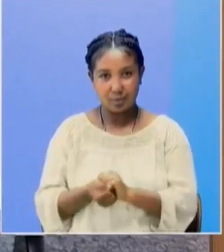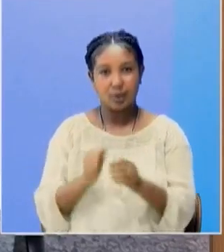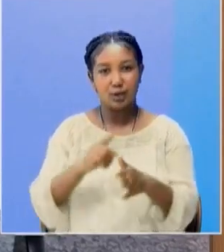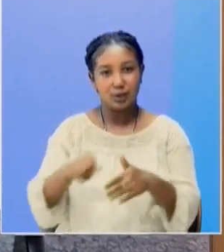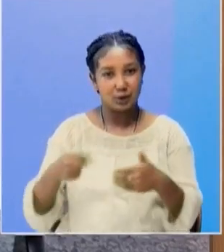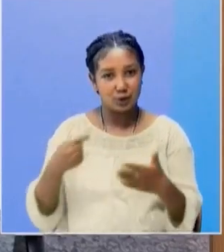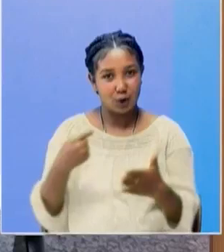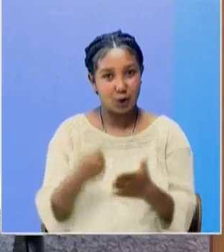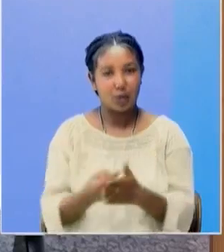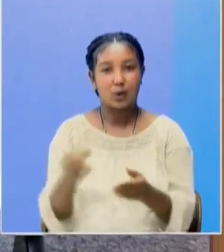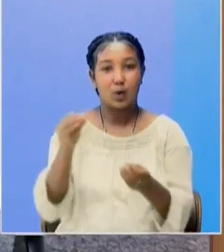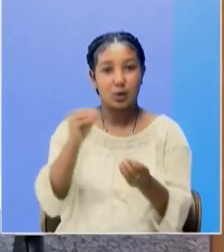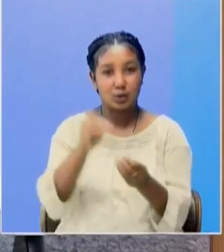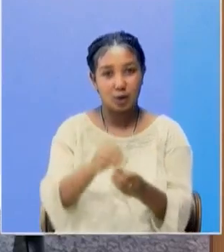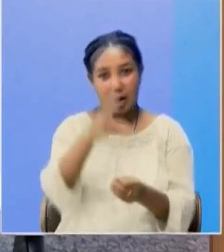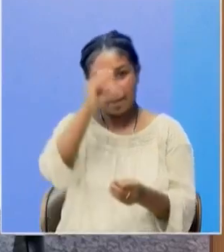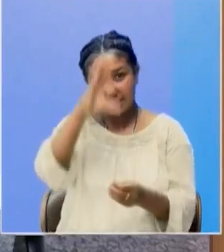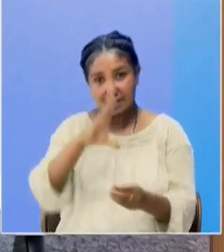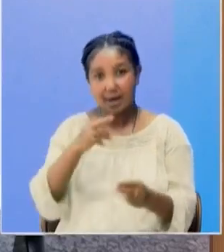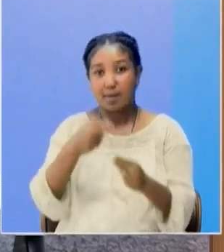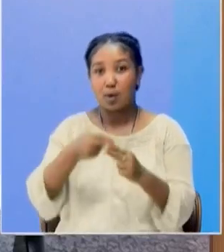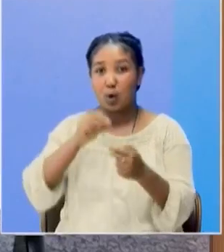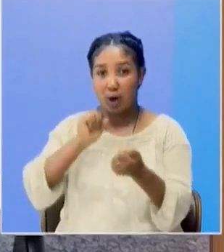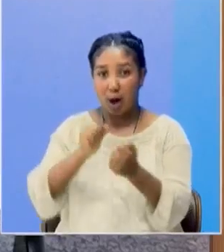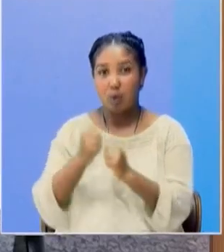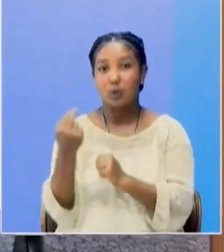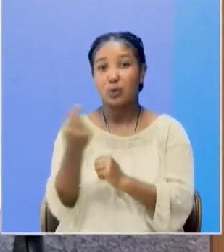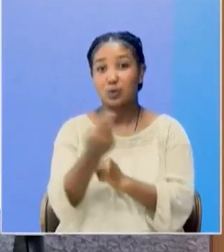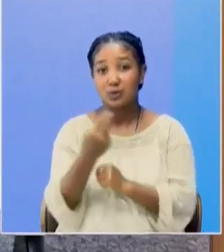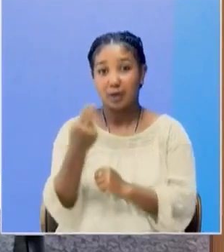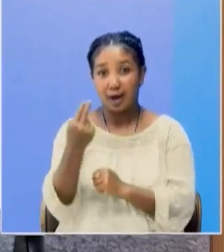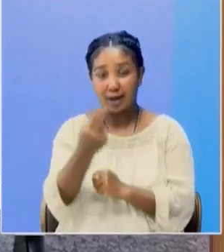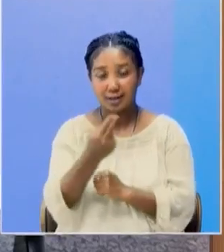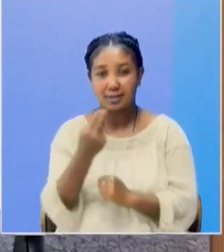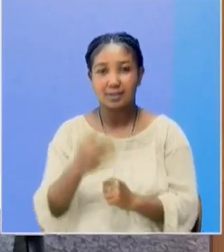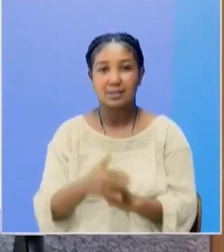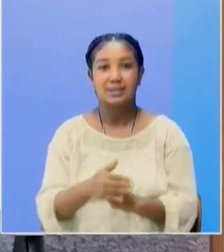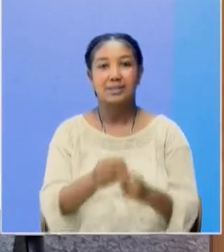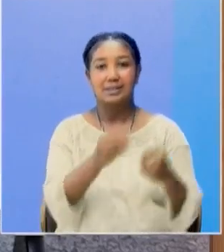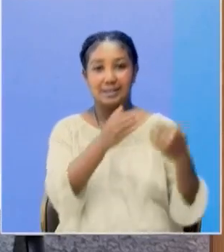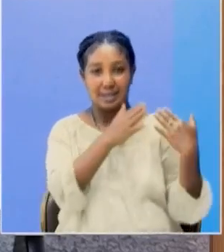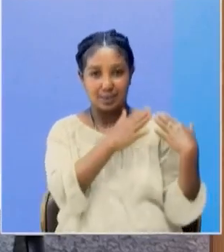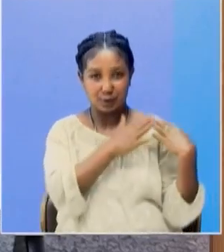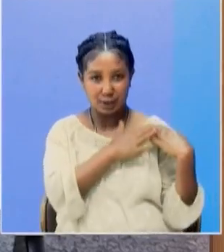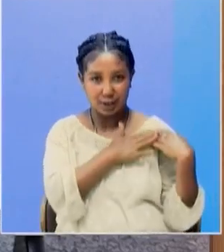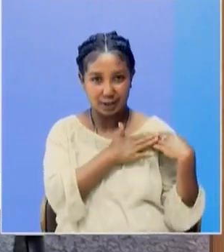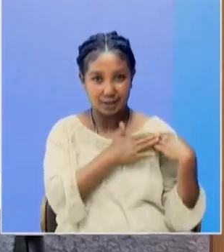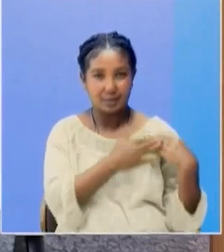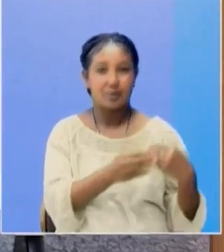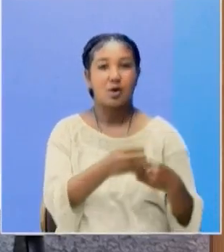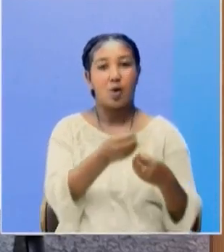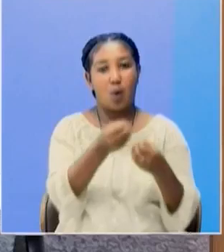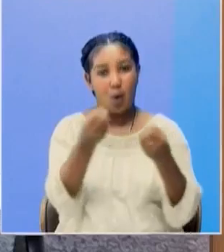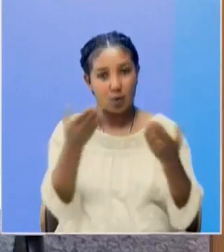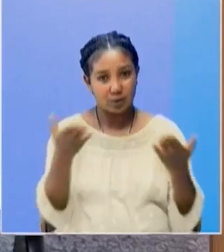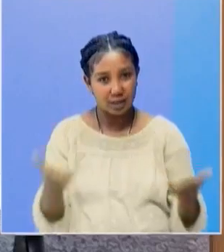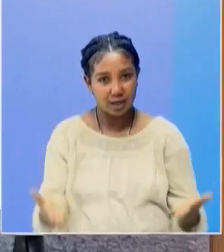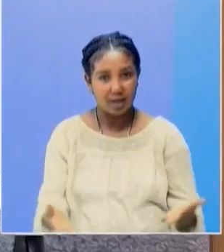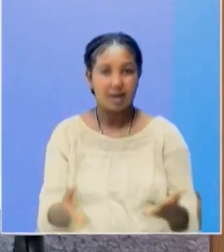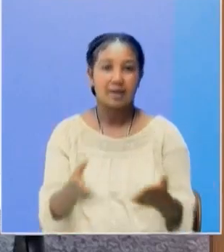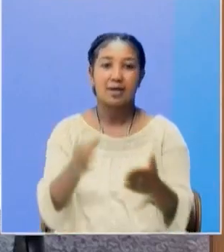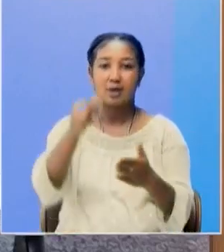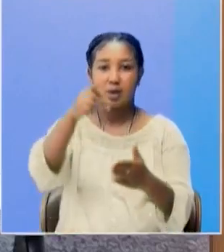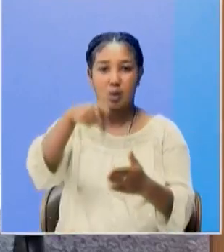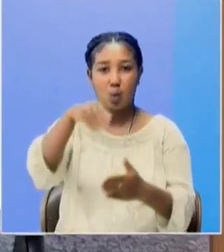So, and also this personal pronoun can be used as subject, object, and